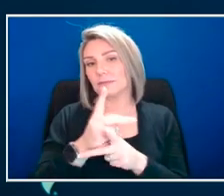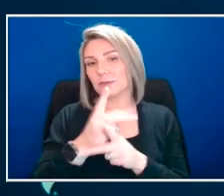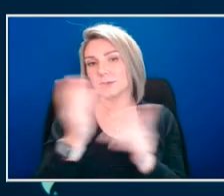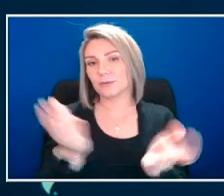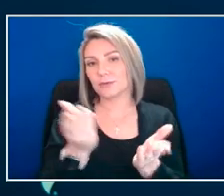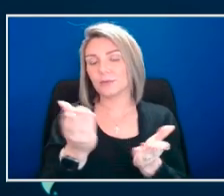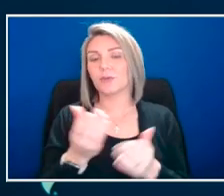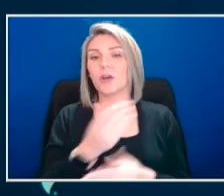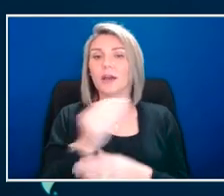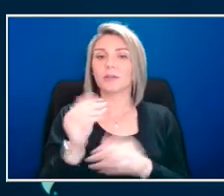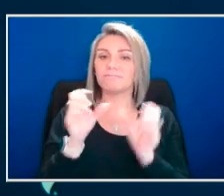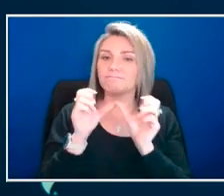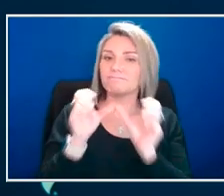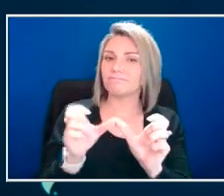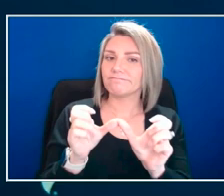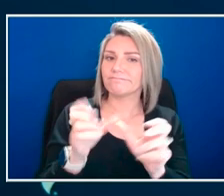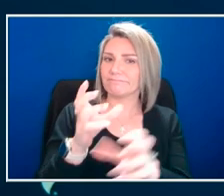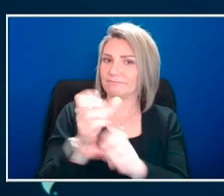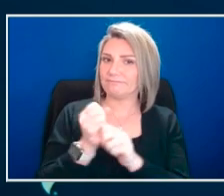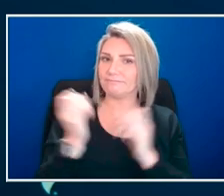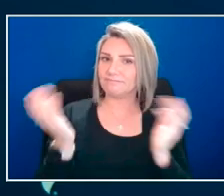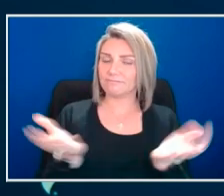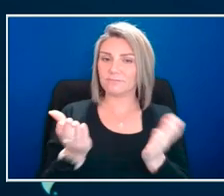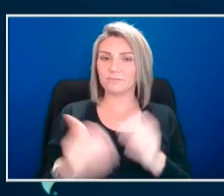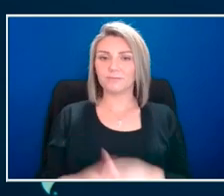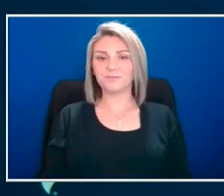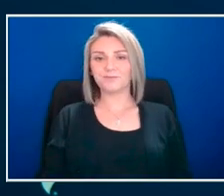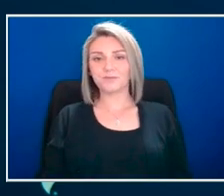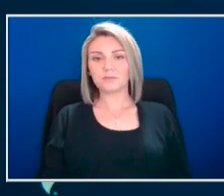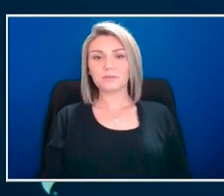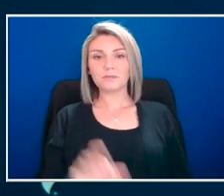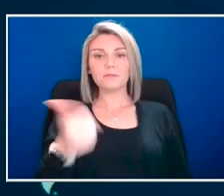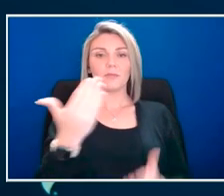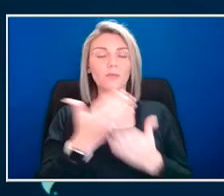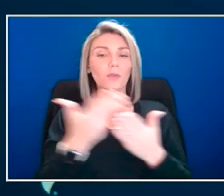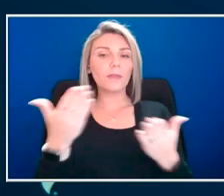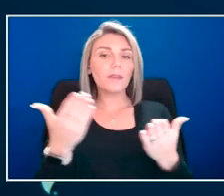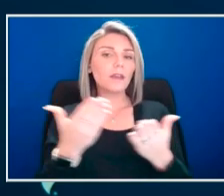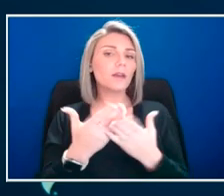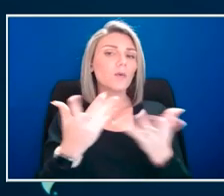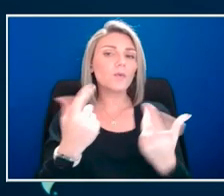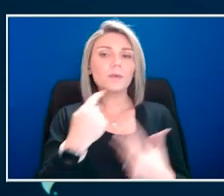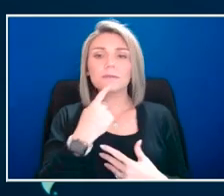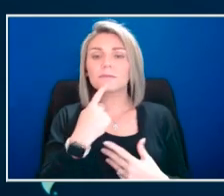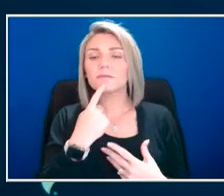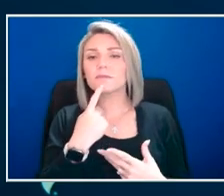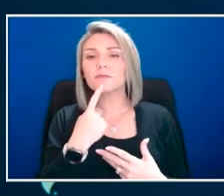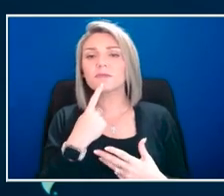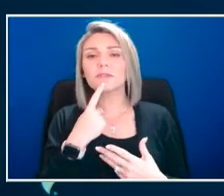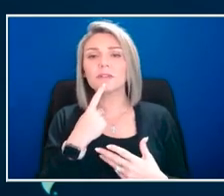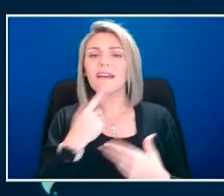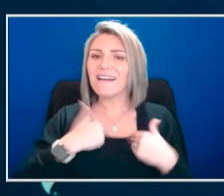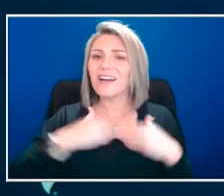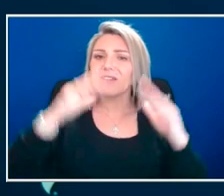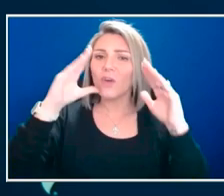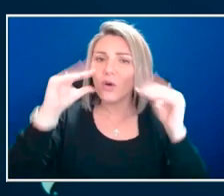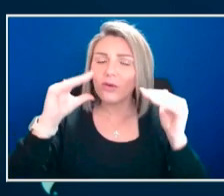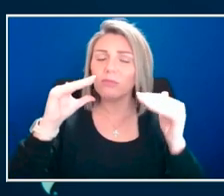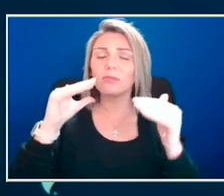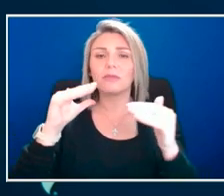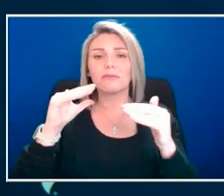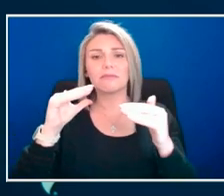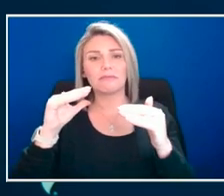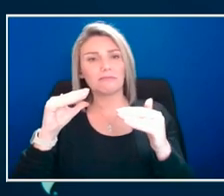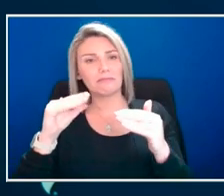and continue to get here. And you know, the other thing that I'll say is, you know, you be hopeful, be thankful, mm-hmm.